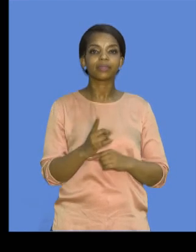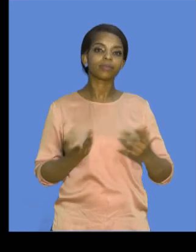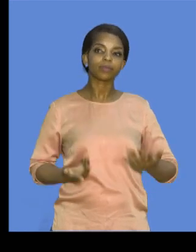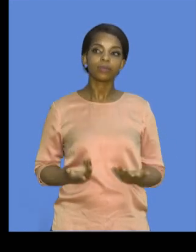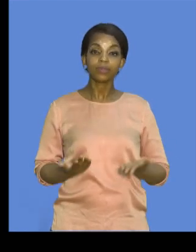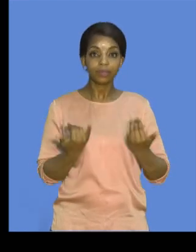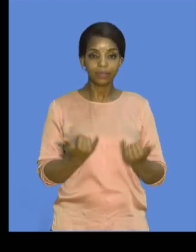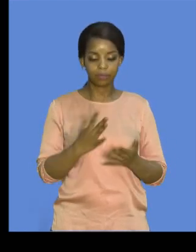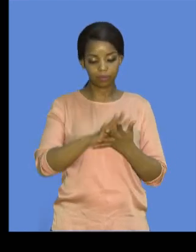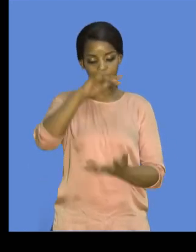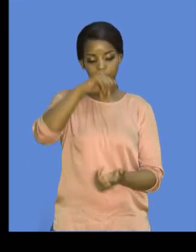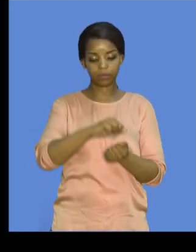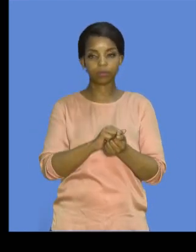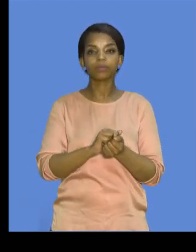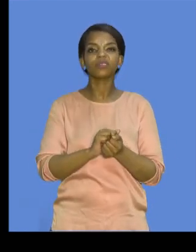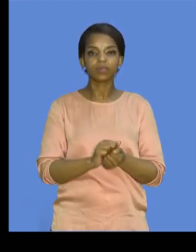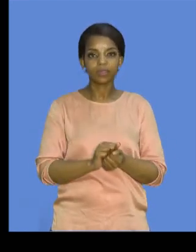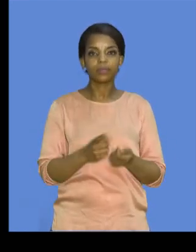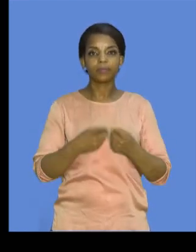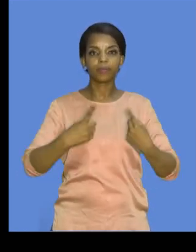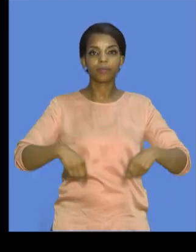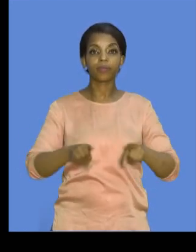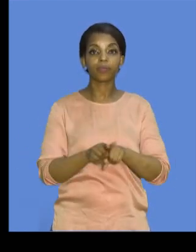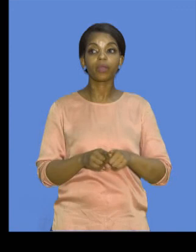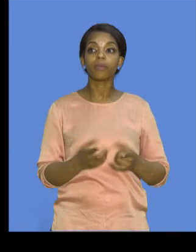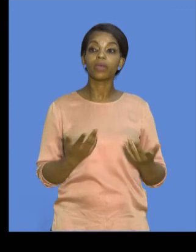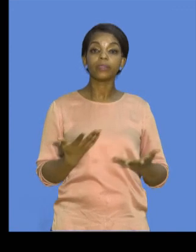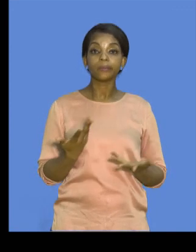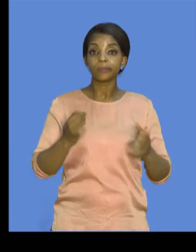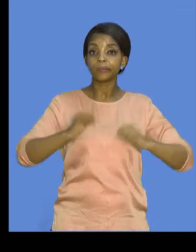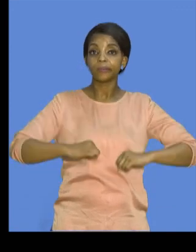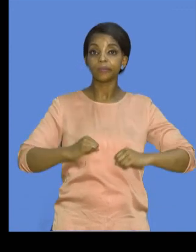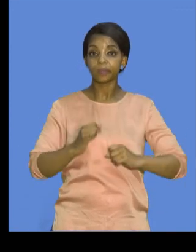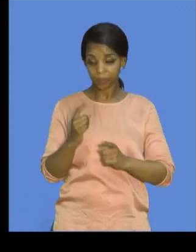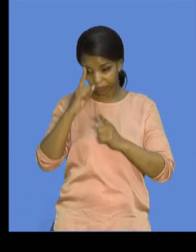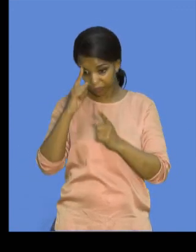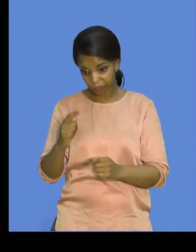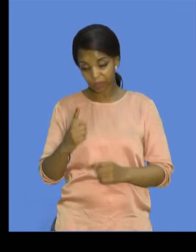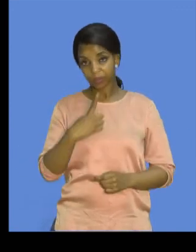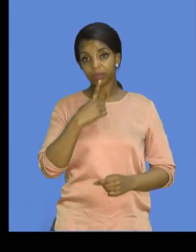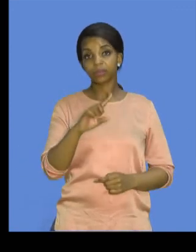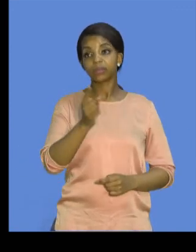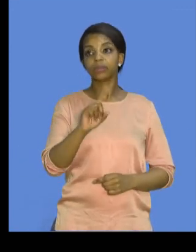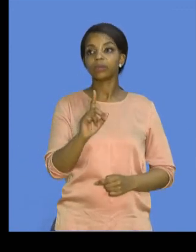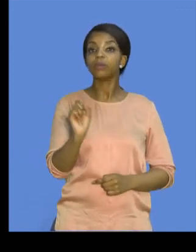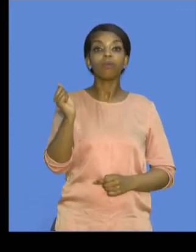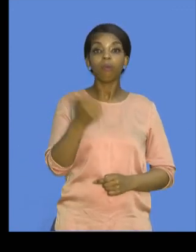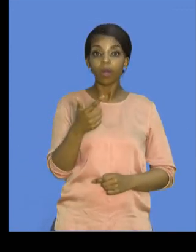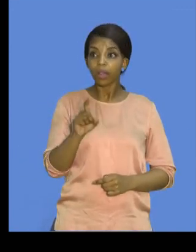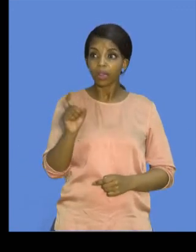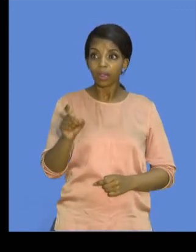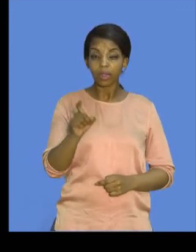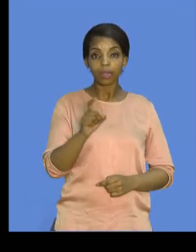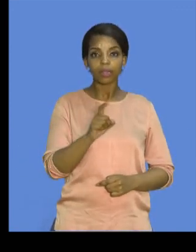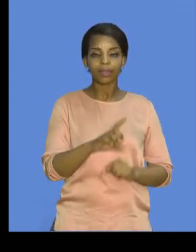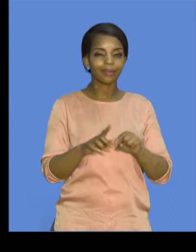to, the summary as an overview, okay? We recognize and appreciate that all matter consists of atoms,